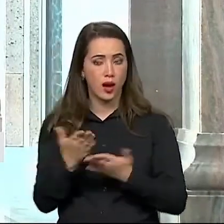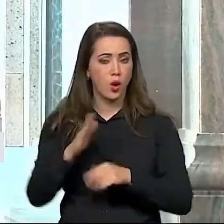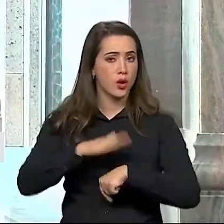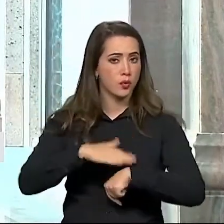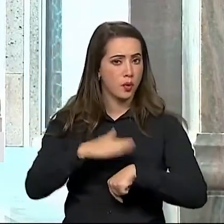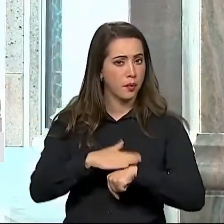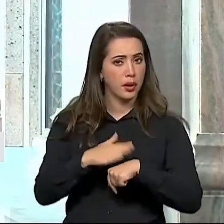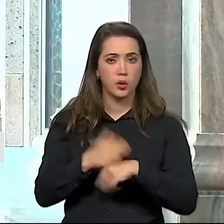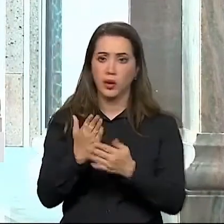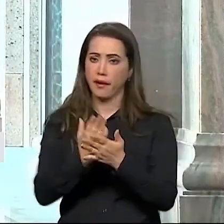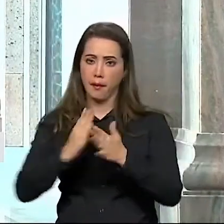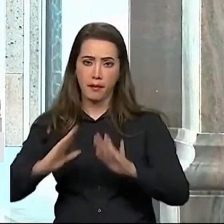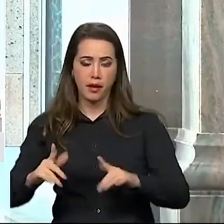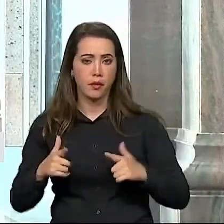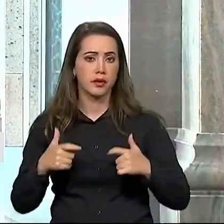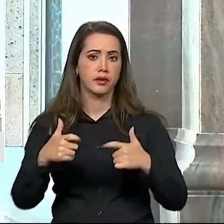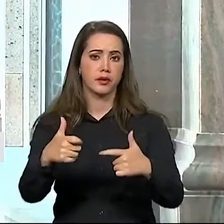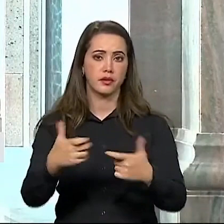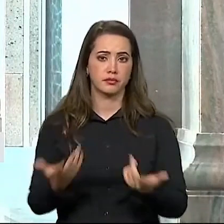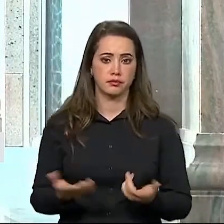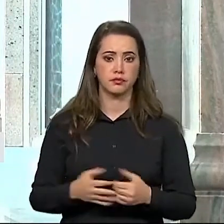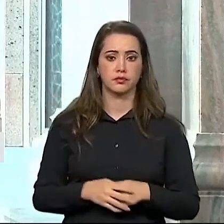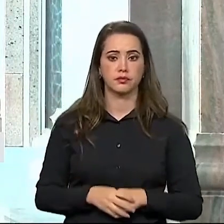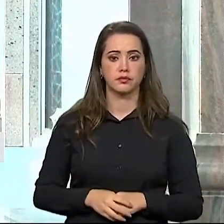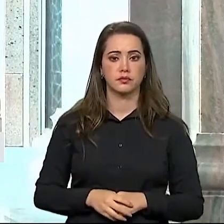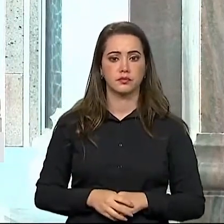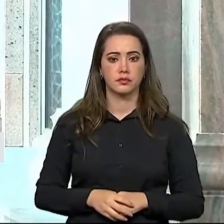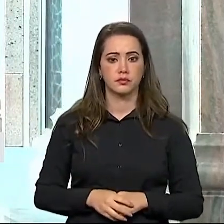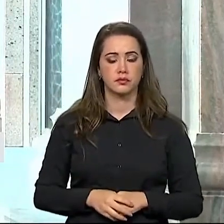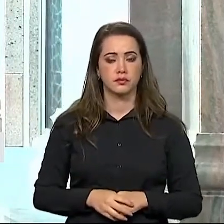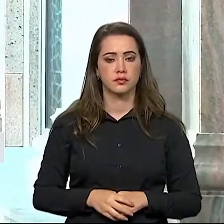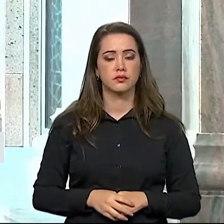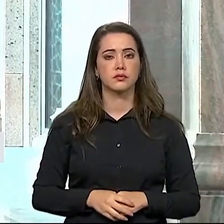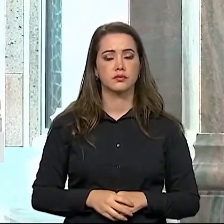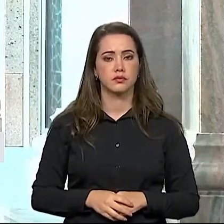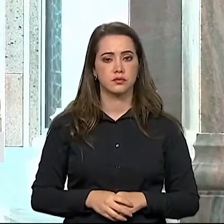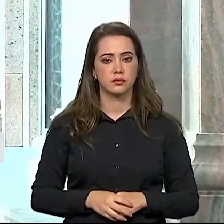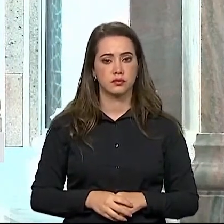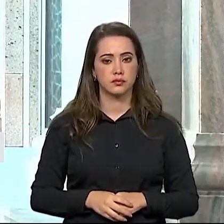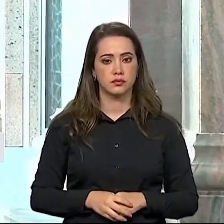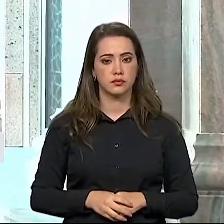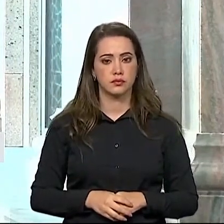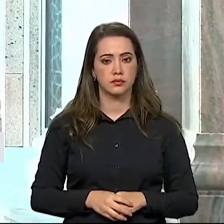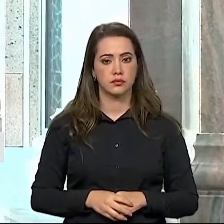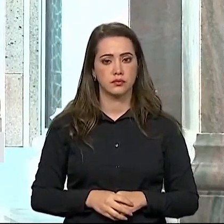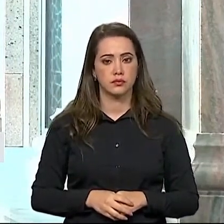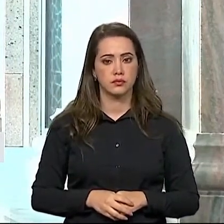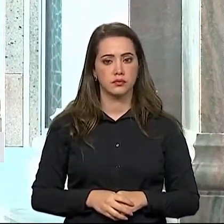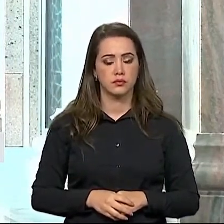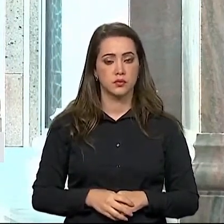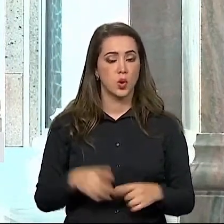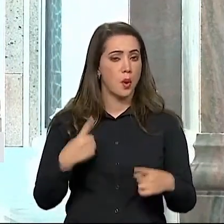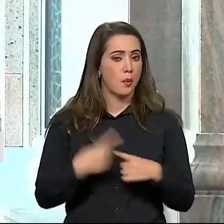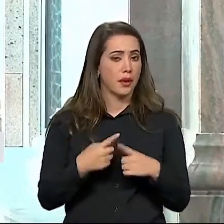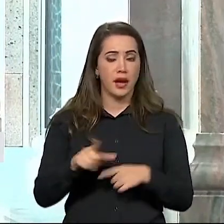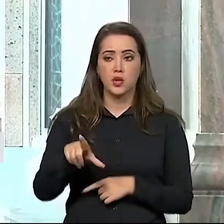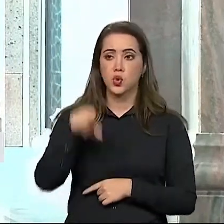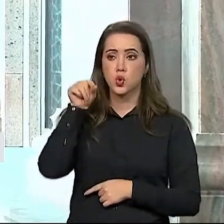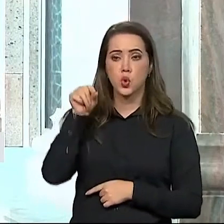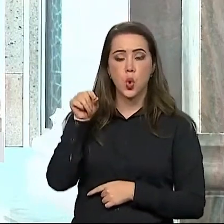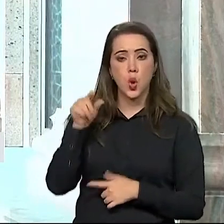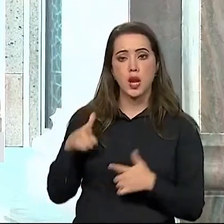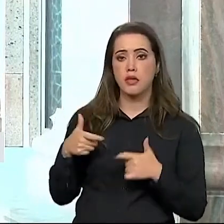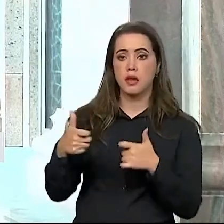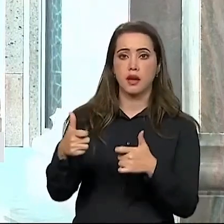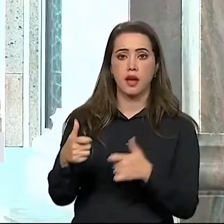será a saída da guerra. I think it was easier to get into war than to get out of war. Porque a decisão da guerra foi